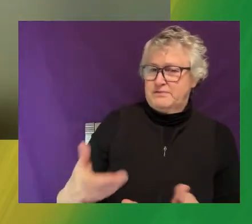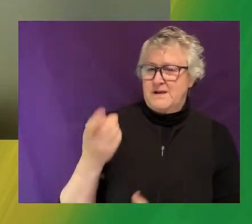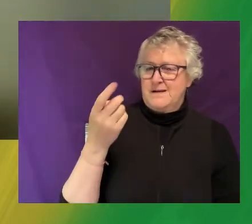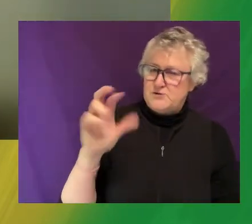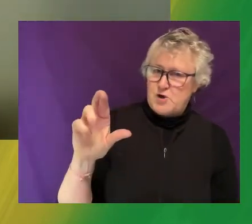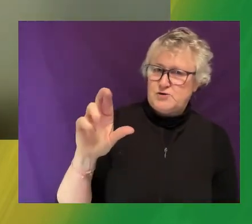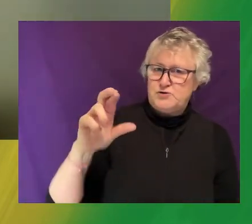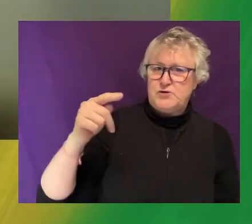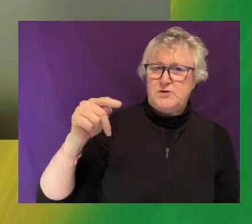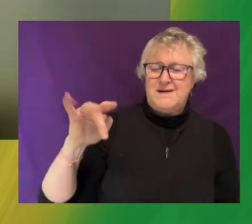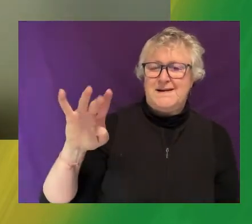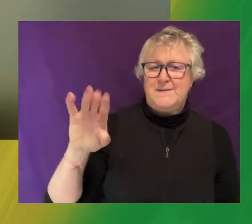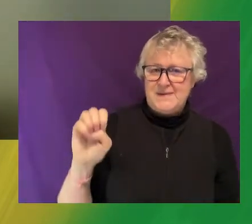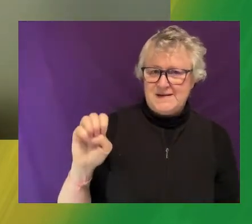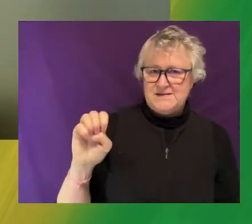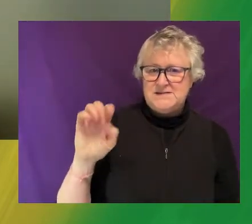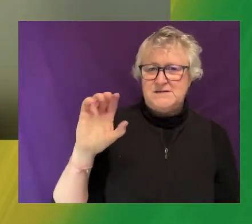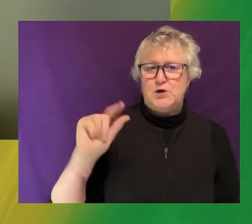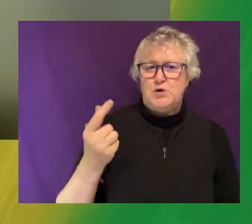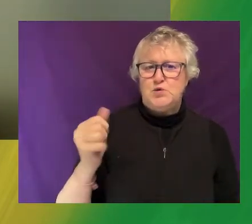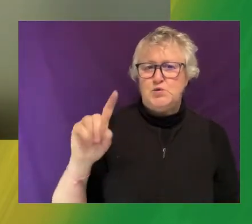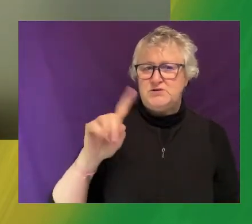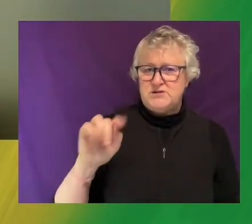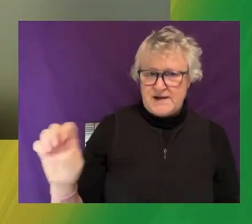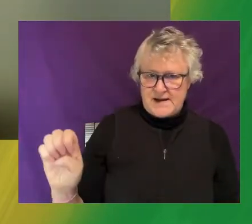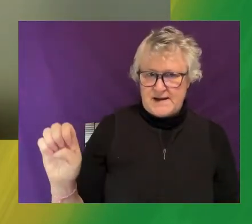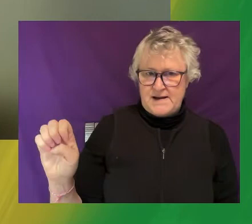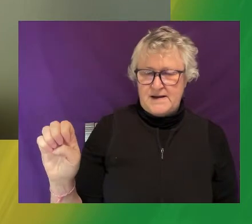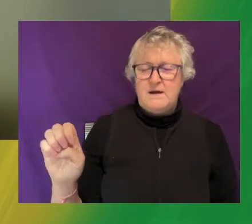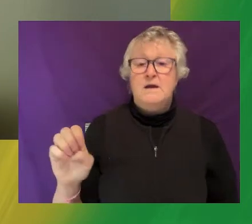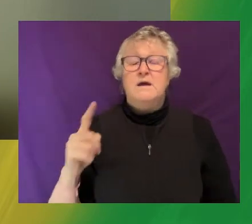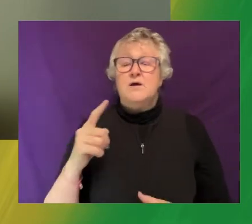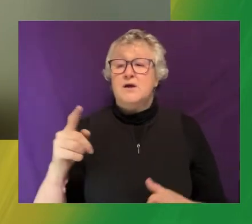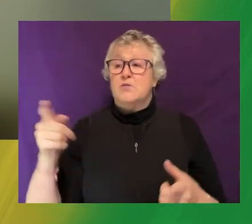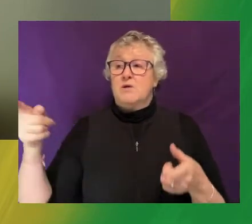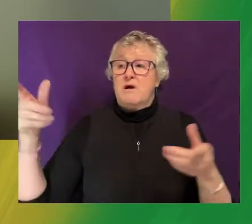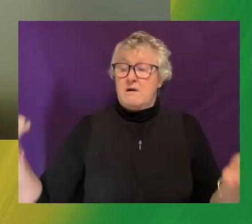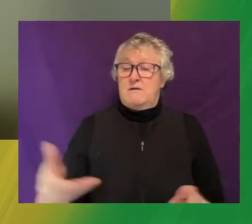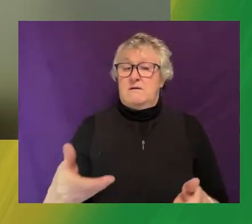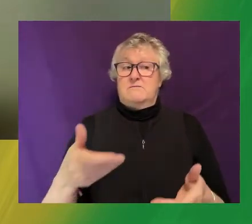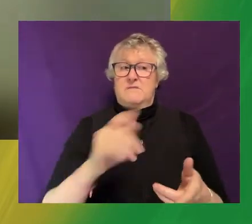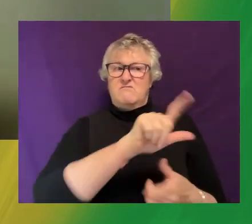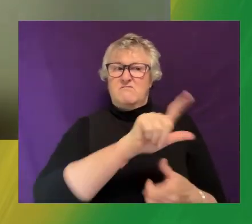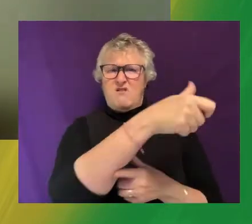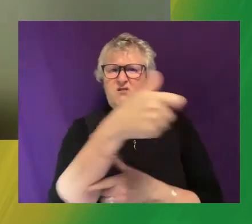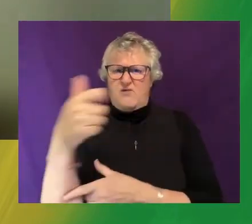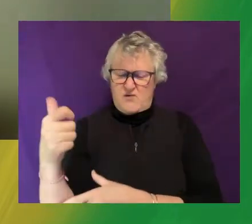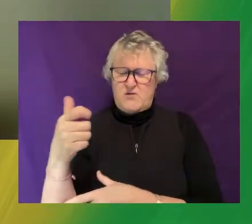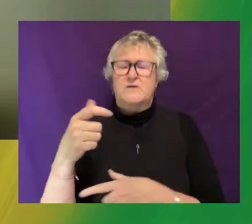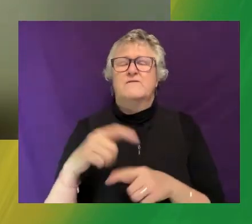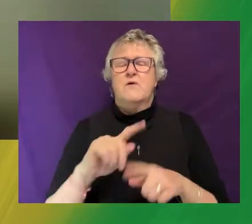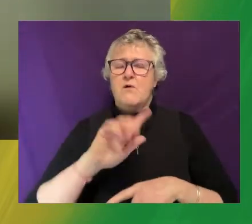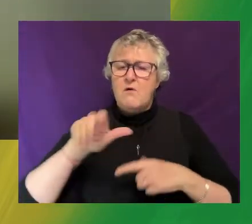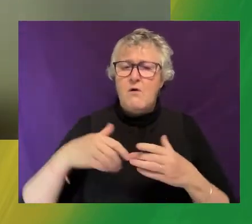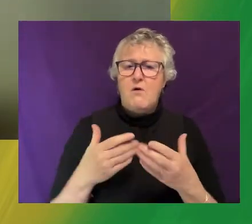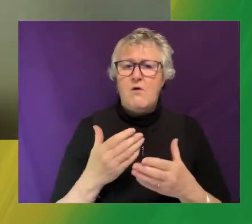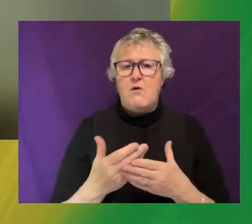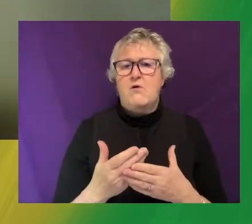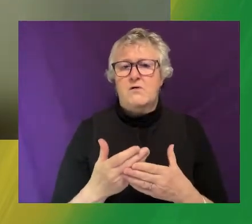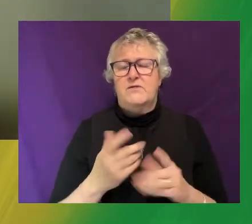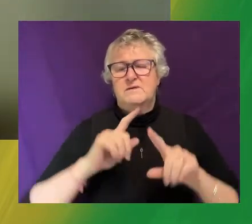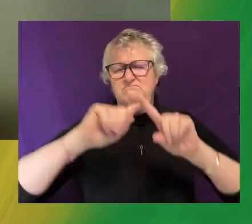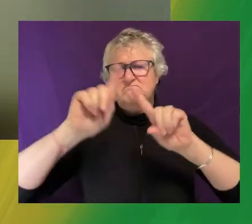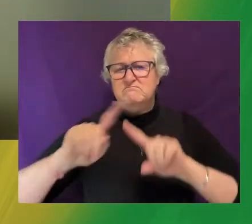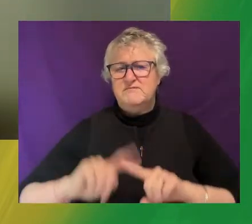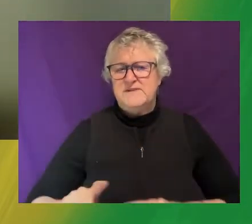the university's True Triton Honorees for 2022, along with the recipients of the Outstanding Regional Alumni Club